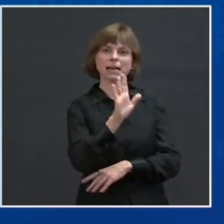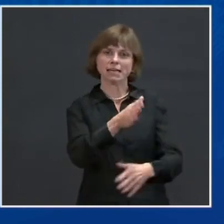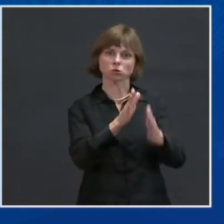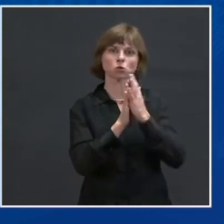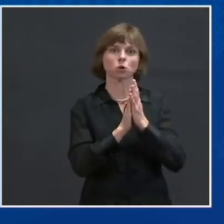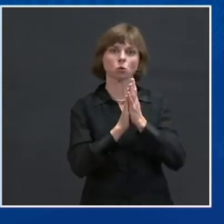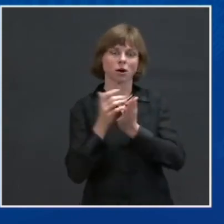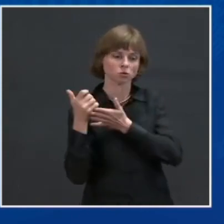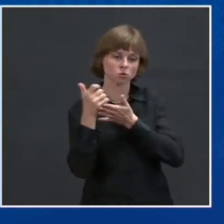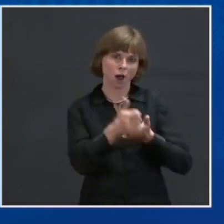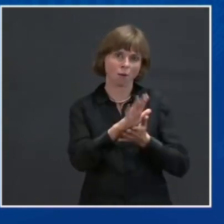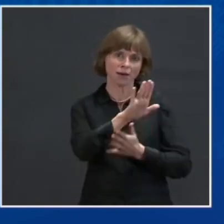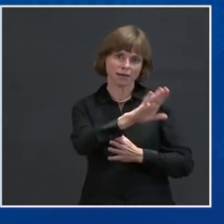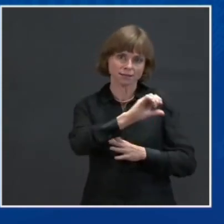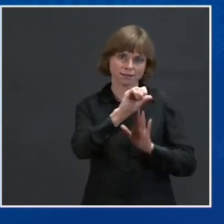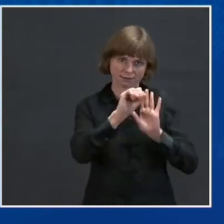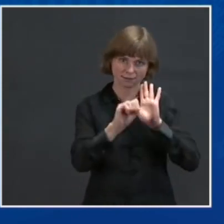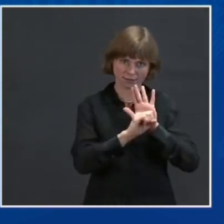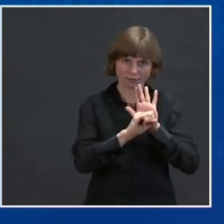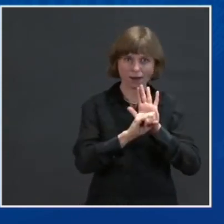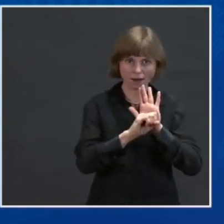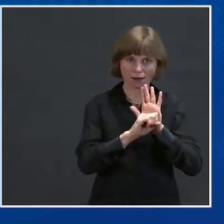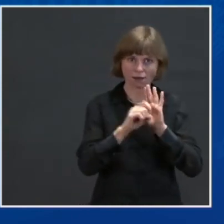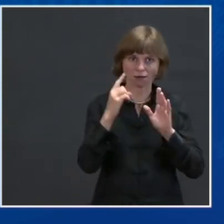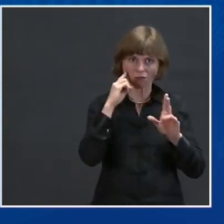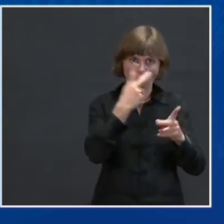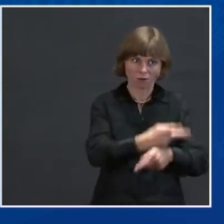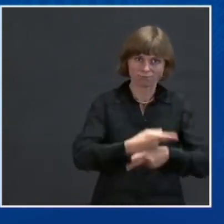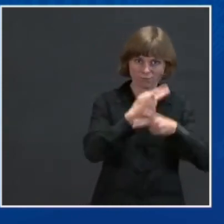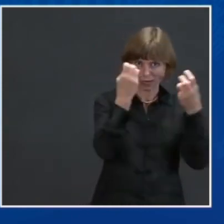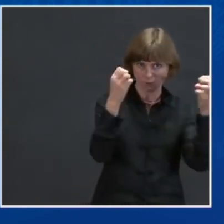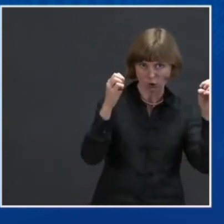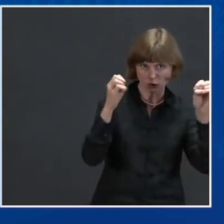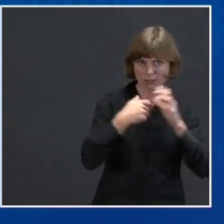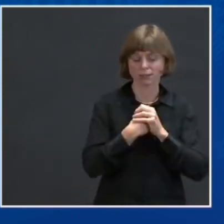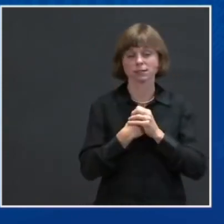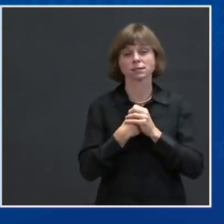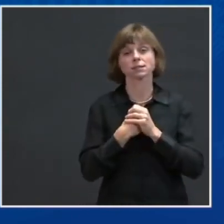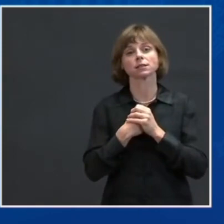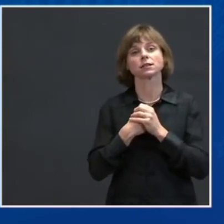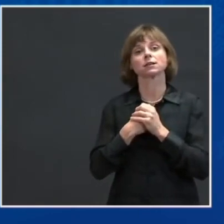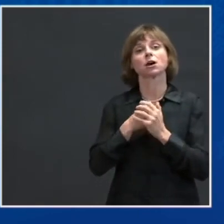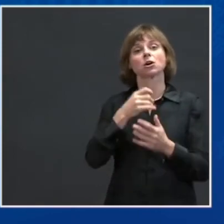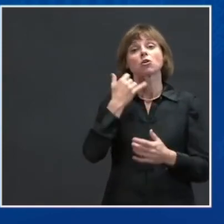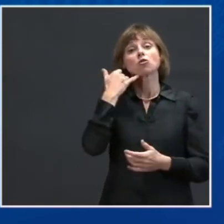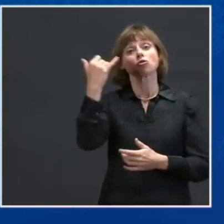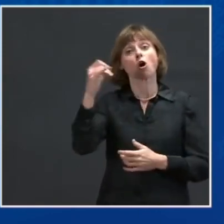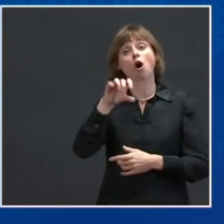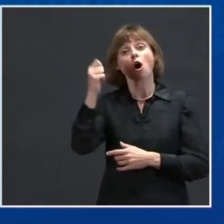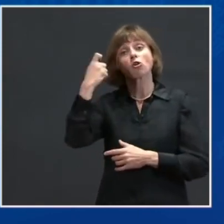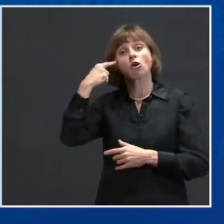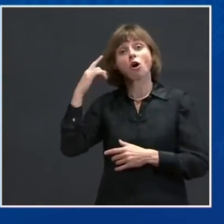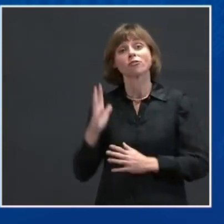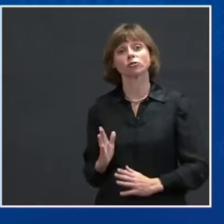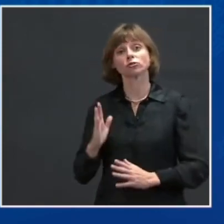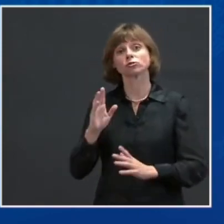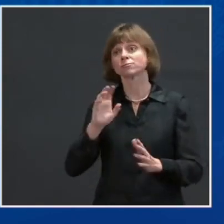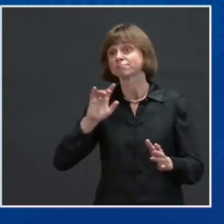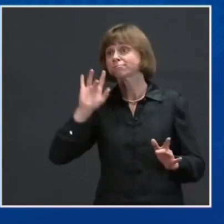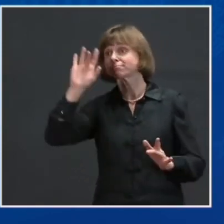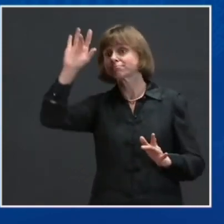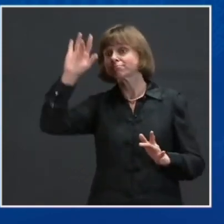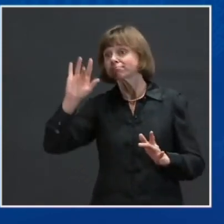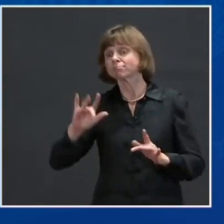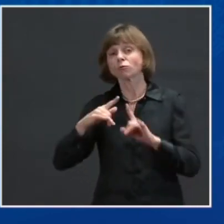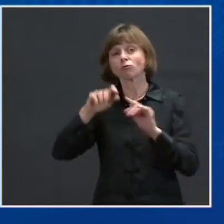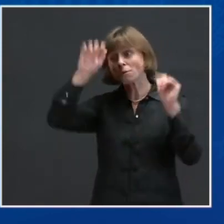and shelter needs. Yesterday, Liz additionally called the other governors in the storm's path on behalf of the president, including Governor Ivey